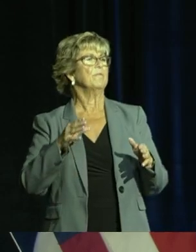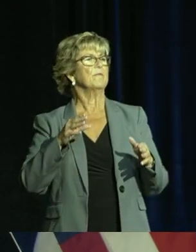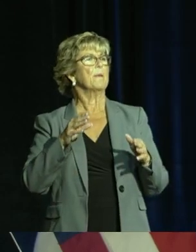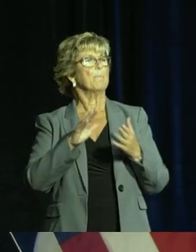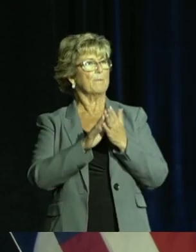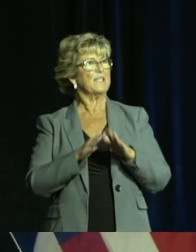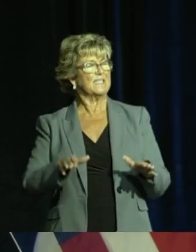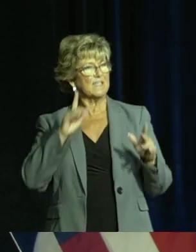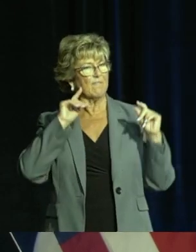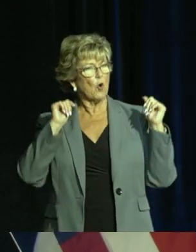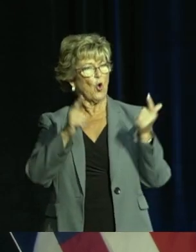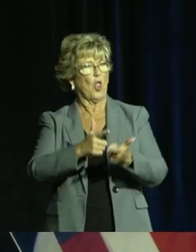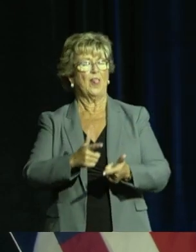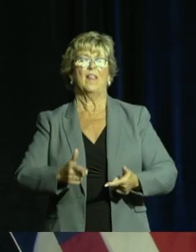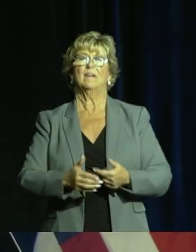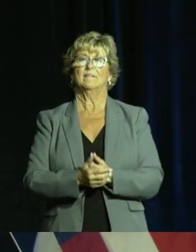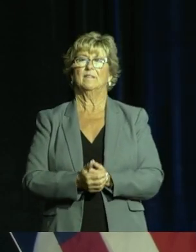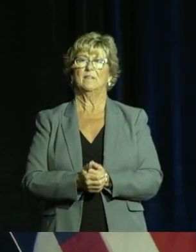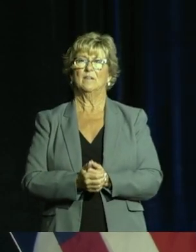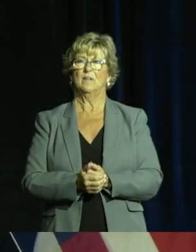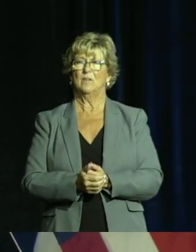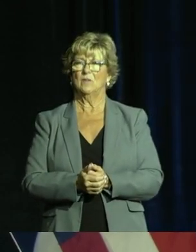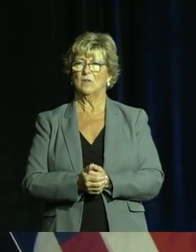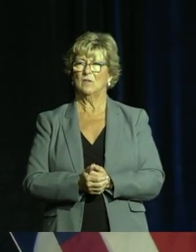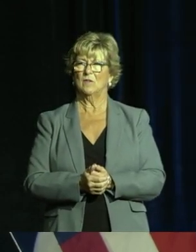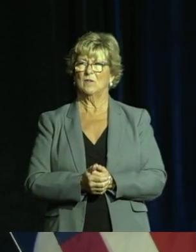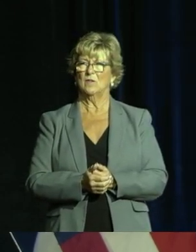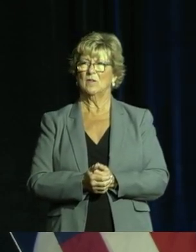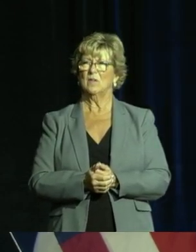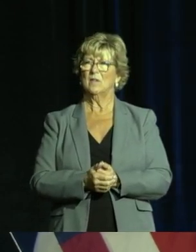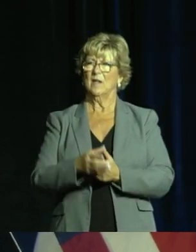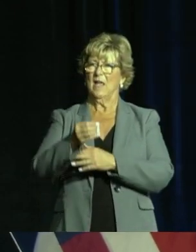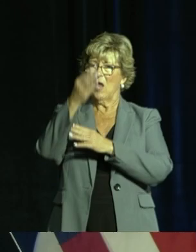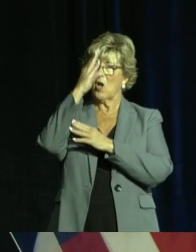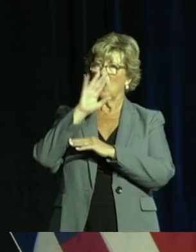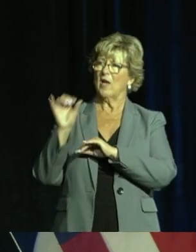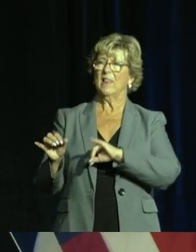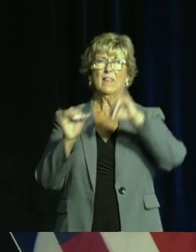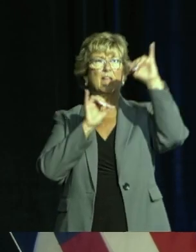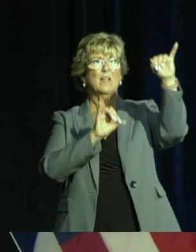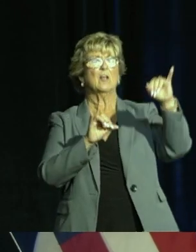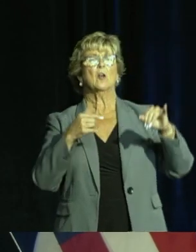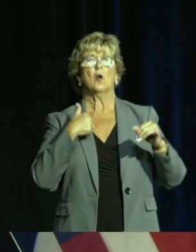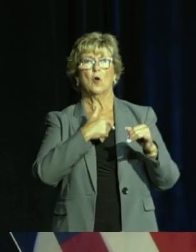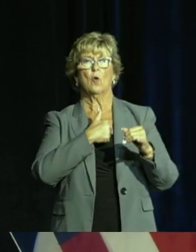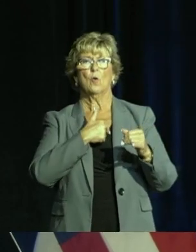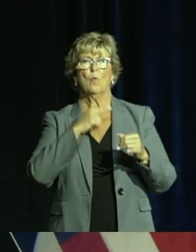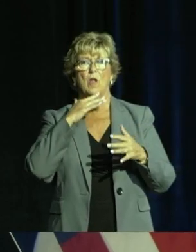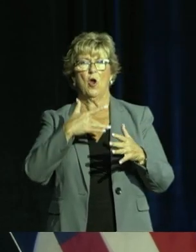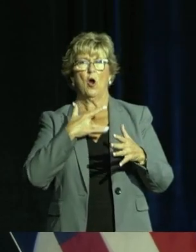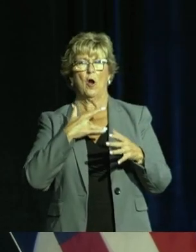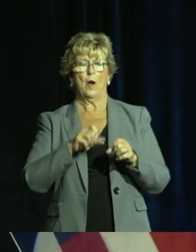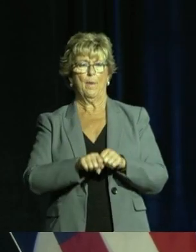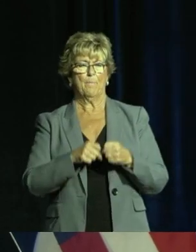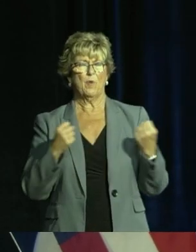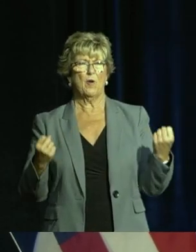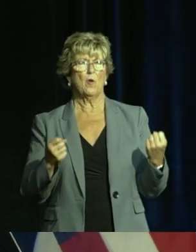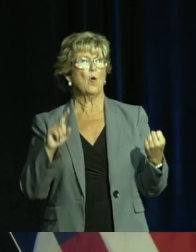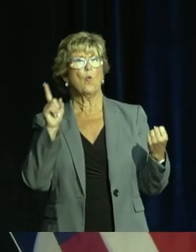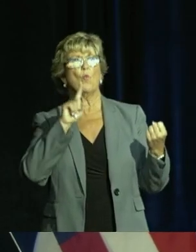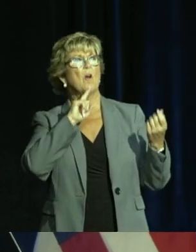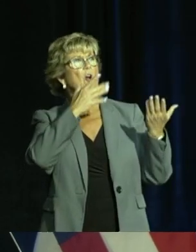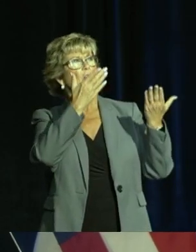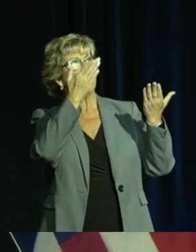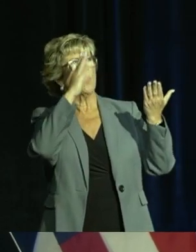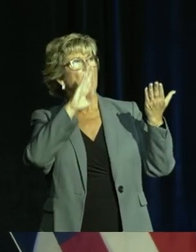peace. O source of godliness, we are heartbroken. Where are you,